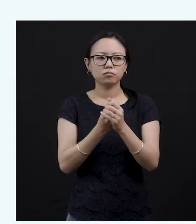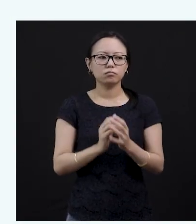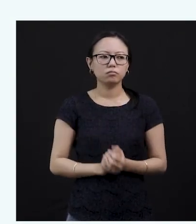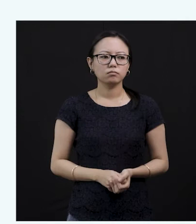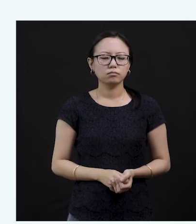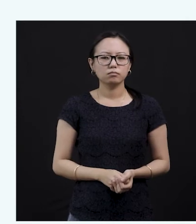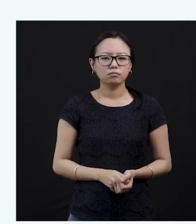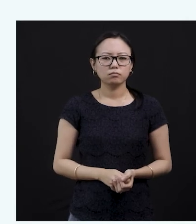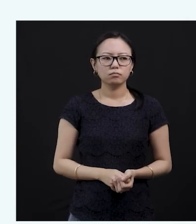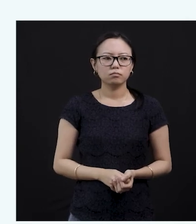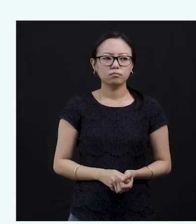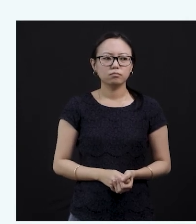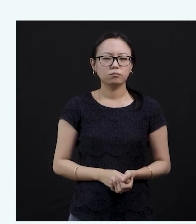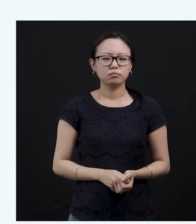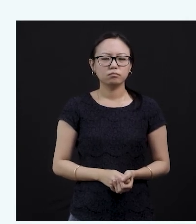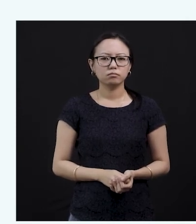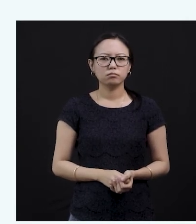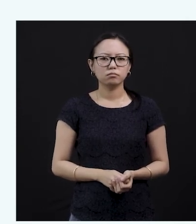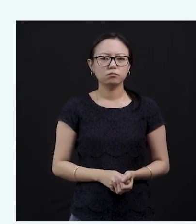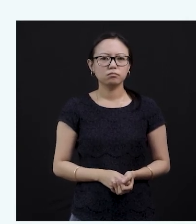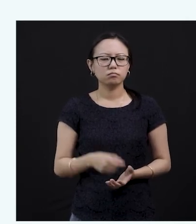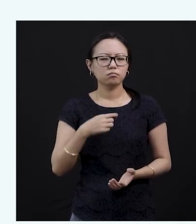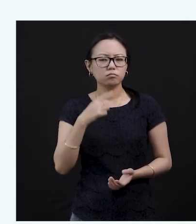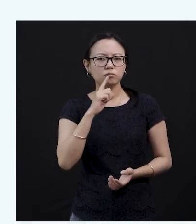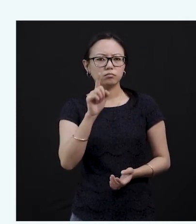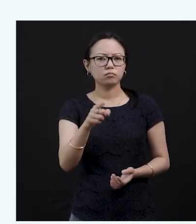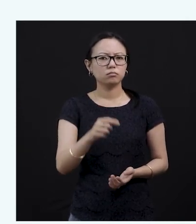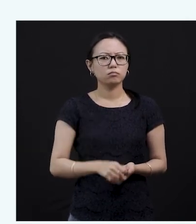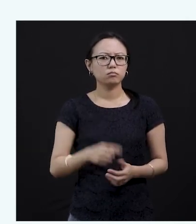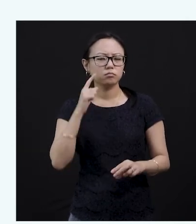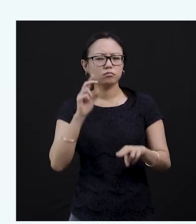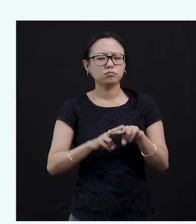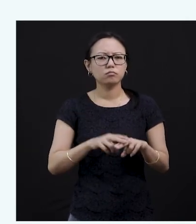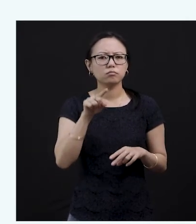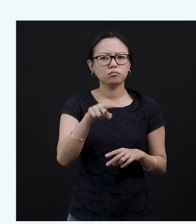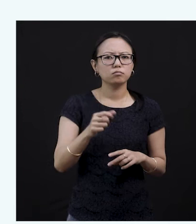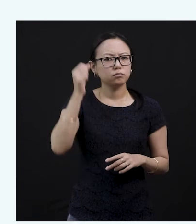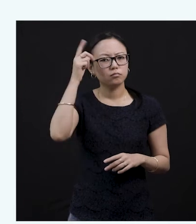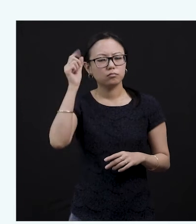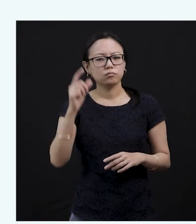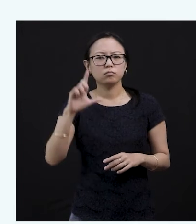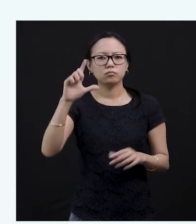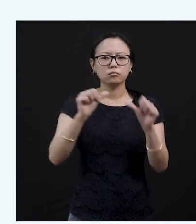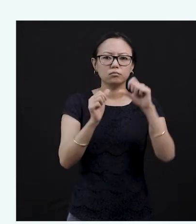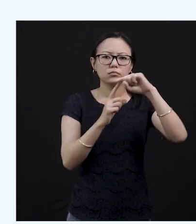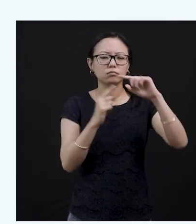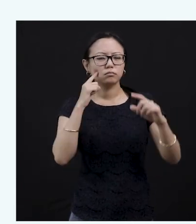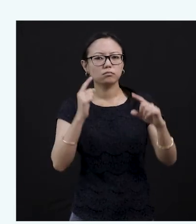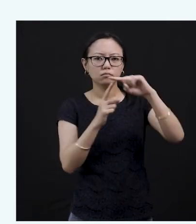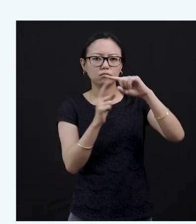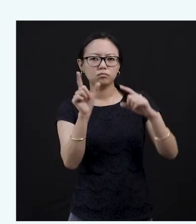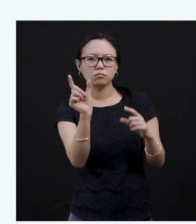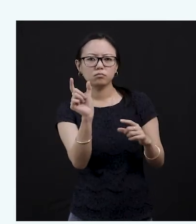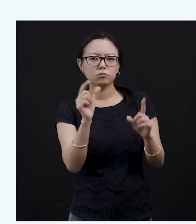So locating places on a globe. I told you that if you understand latitude and longitude, then you can locate